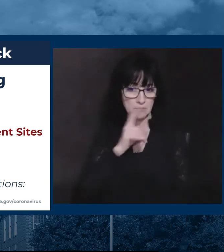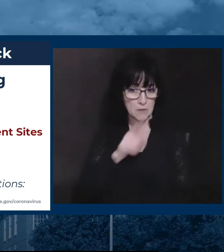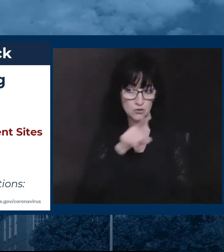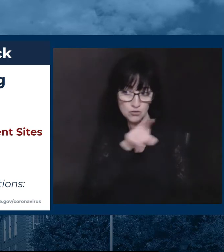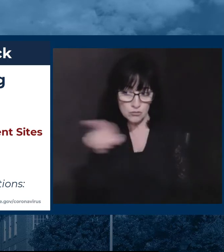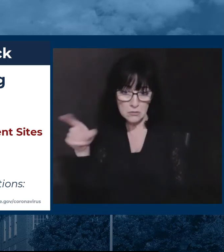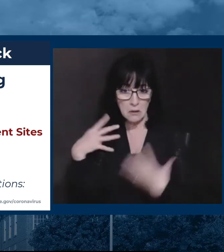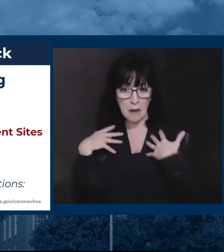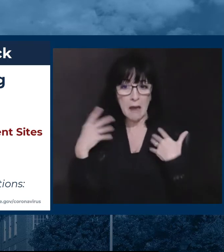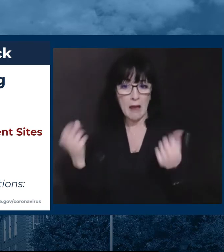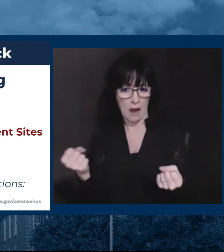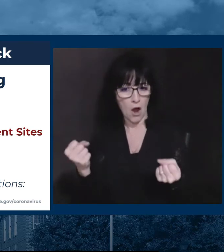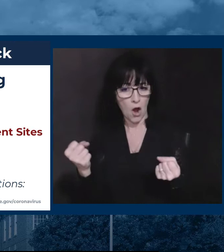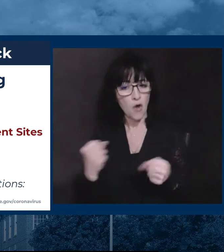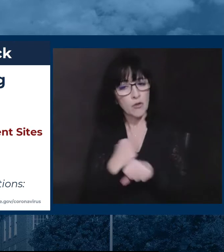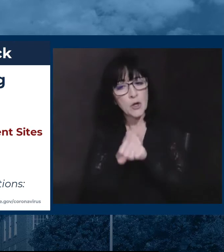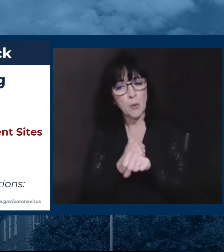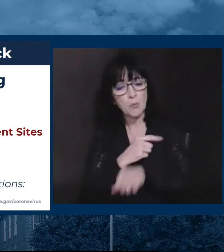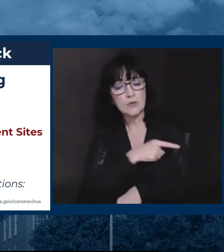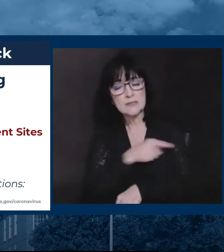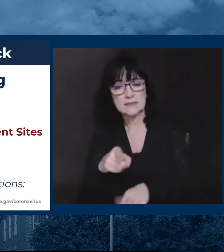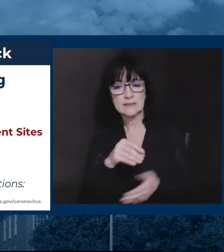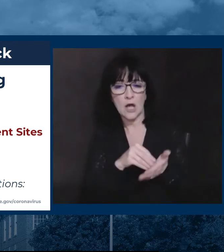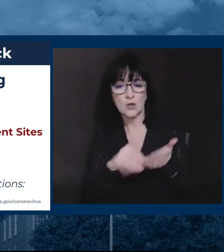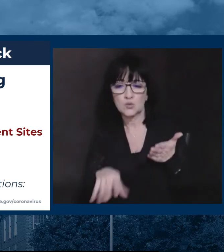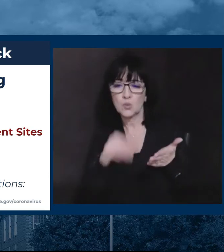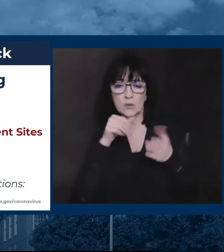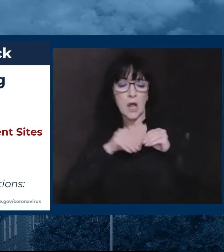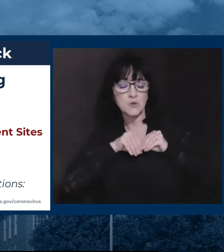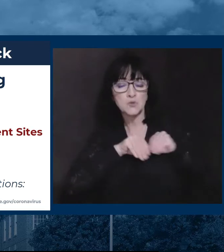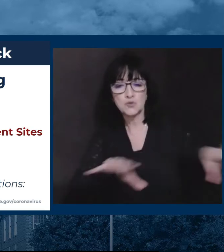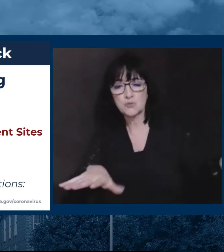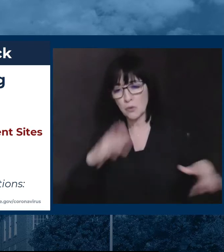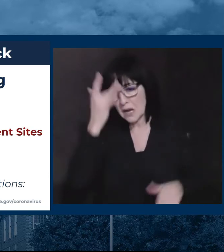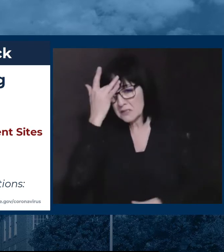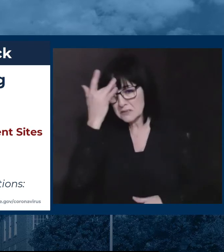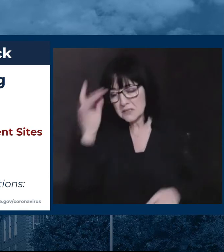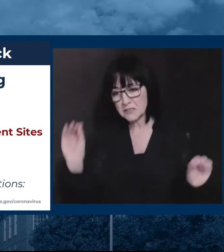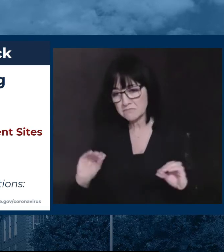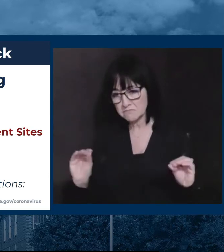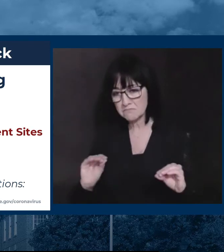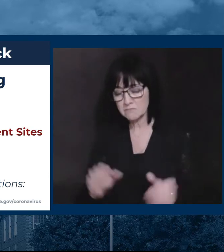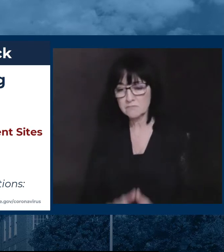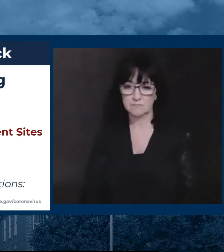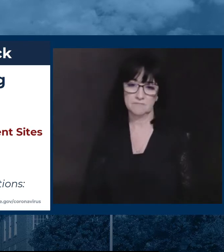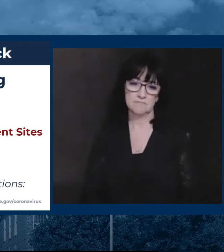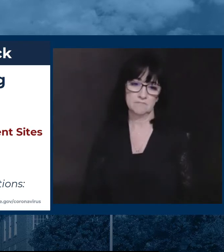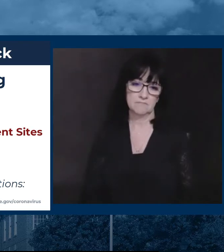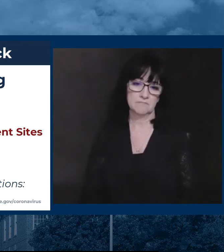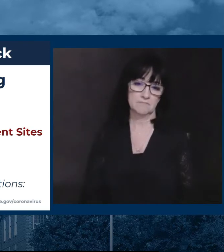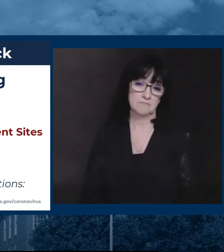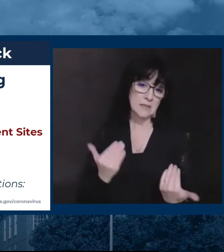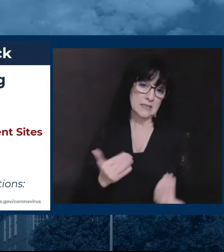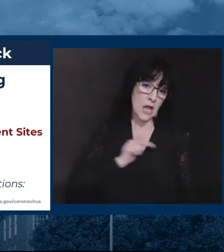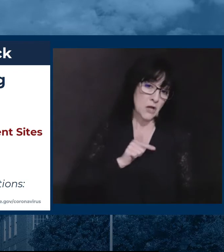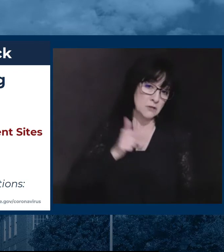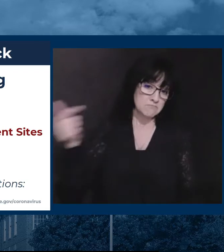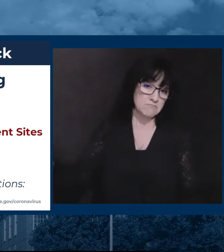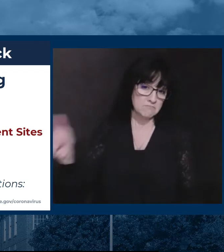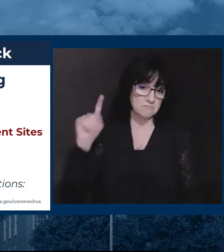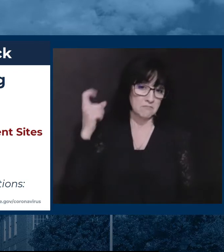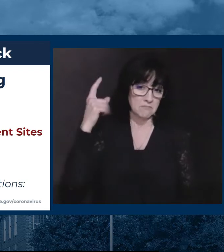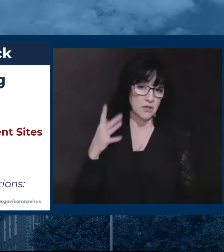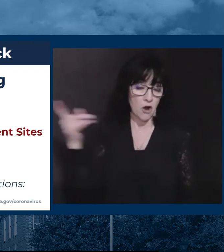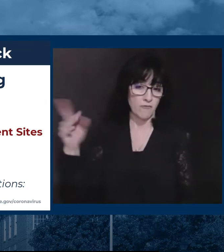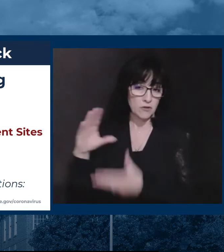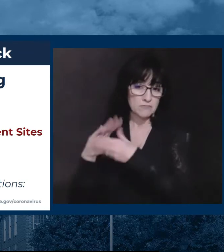will be very profitable for our students for the year. So with that, I turn it back to the governor. Thank you very much, Dr.